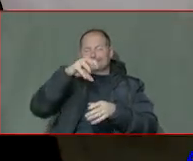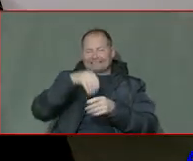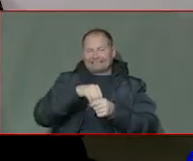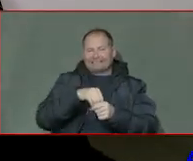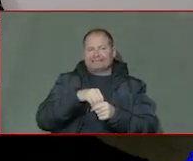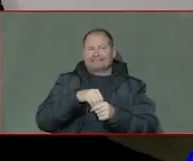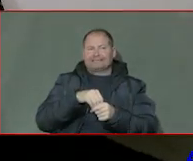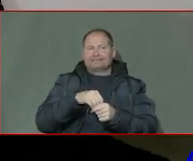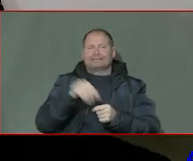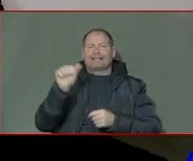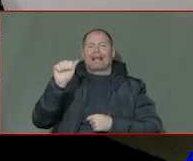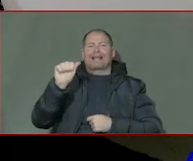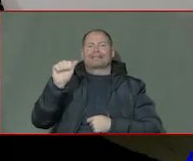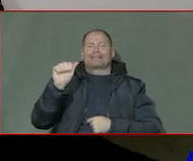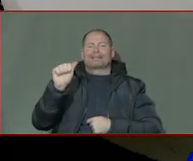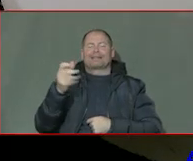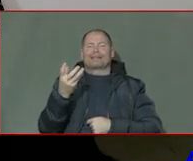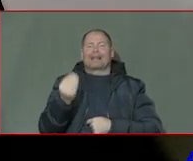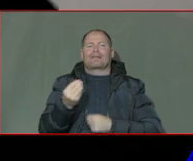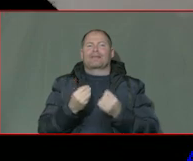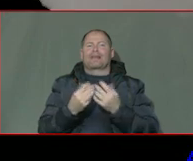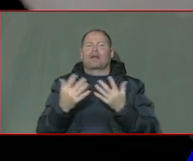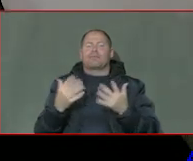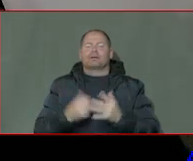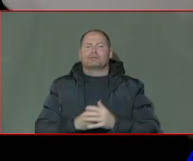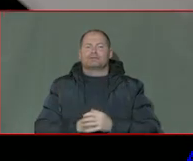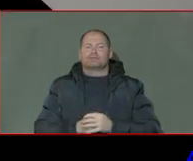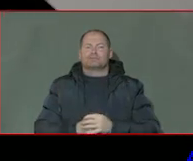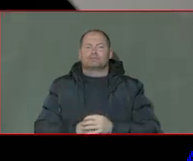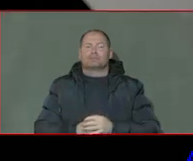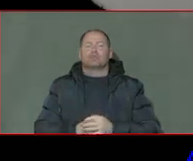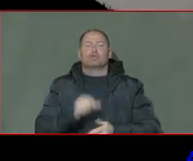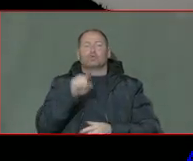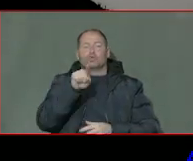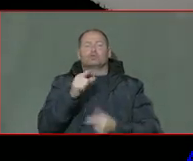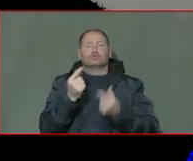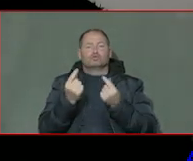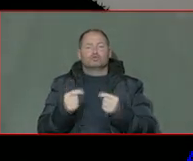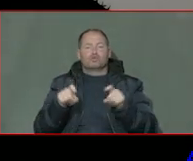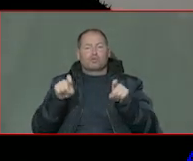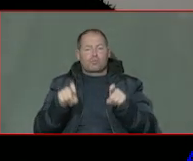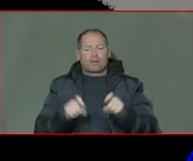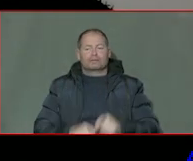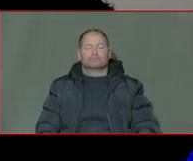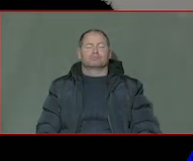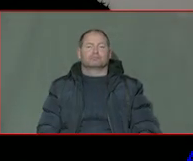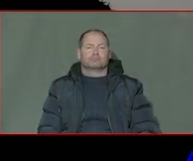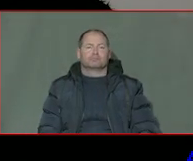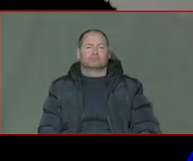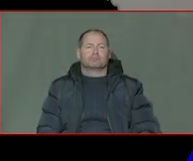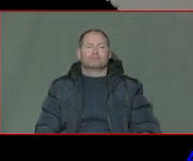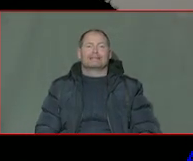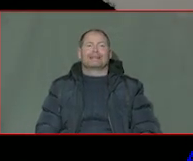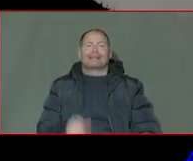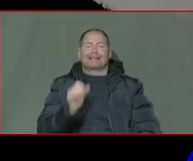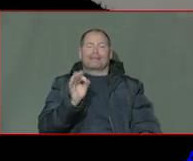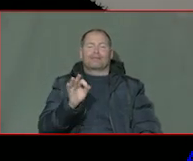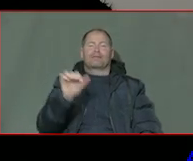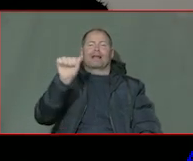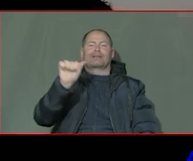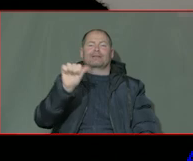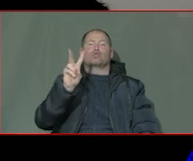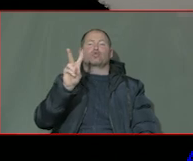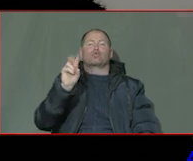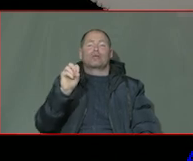for adenine? You also have to do that. If they're giving you that guanine is 20, you will know